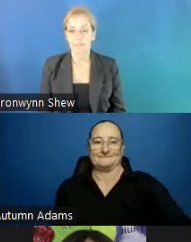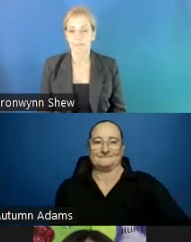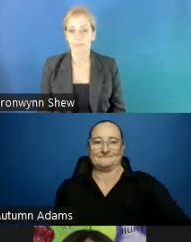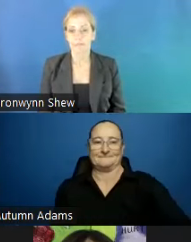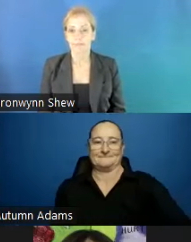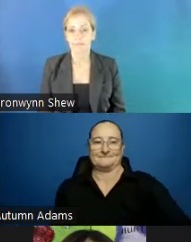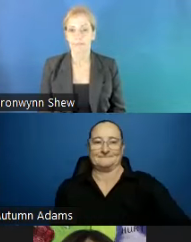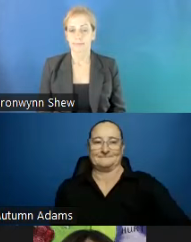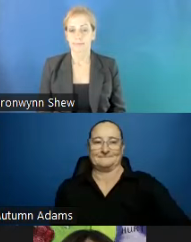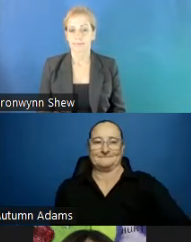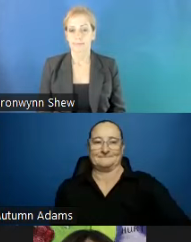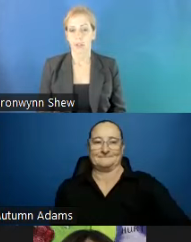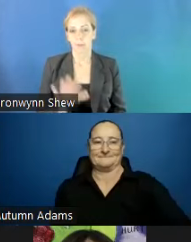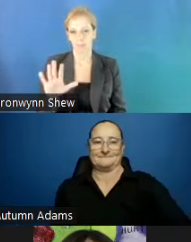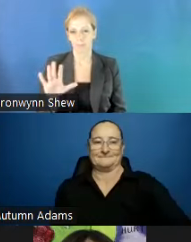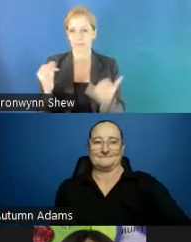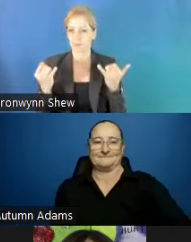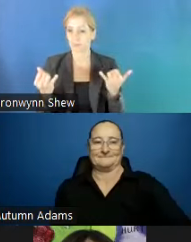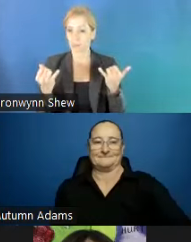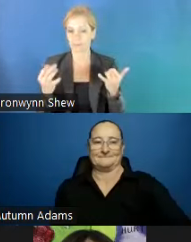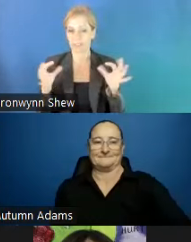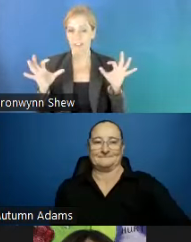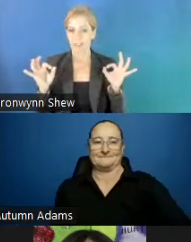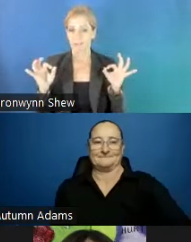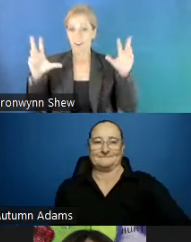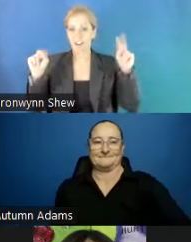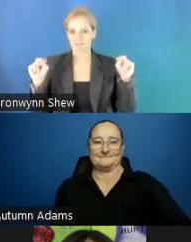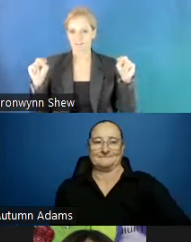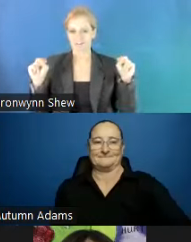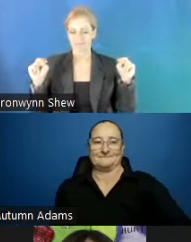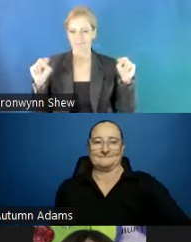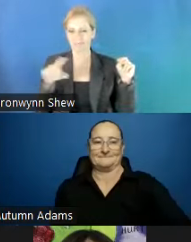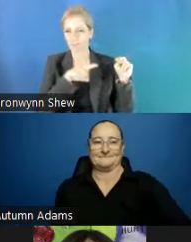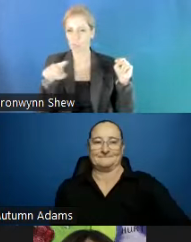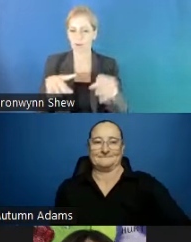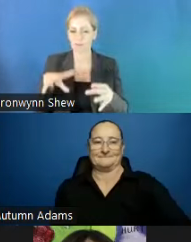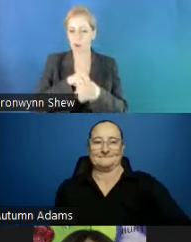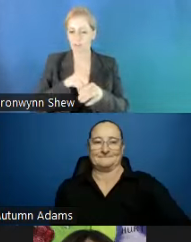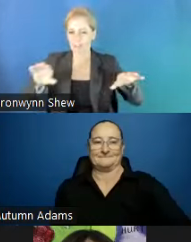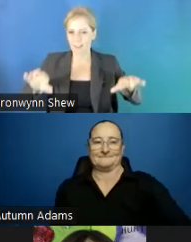Okay, so we have a fun activity, and I would love for you all to be involved.